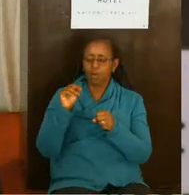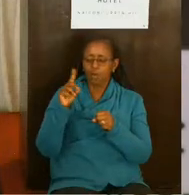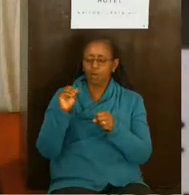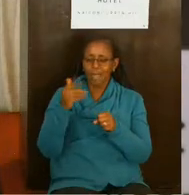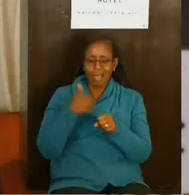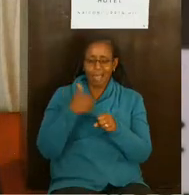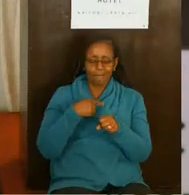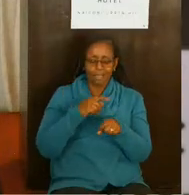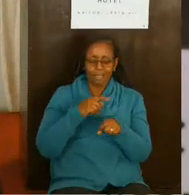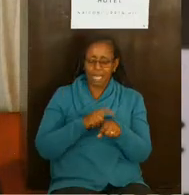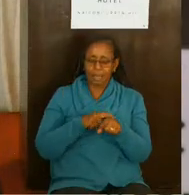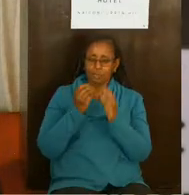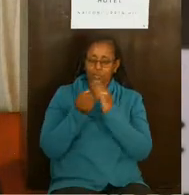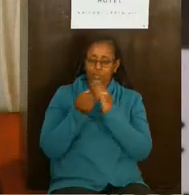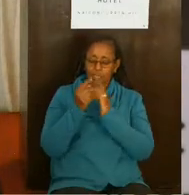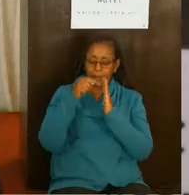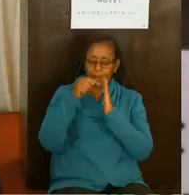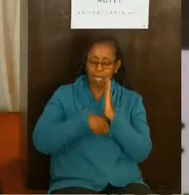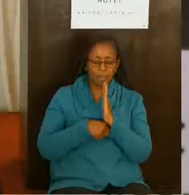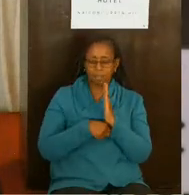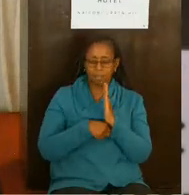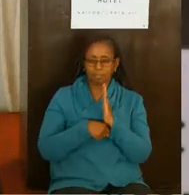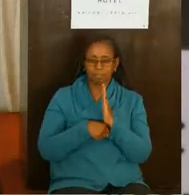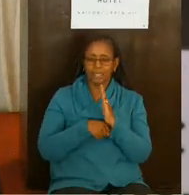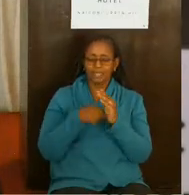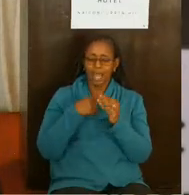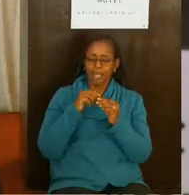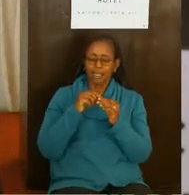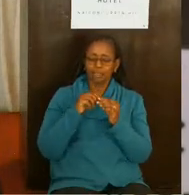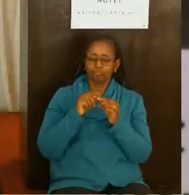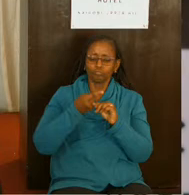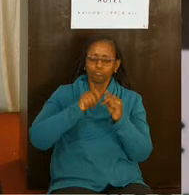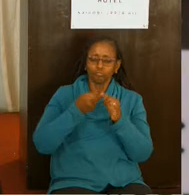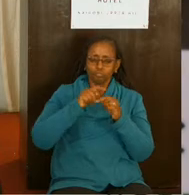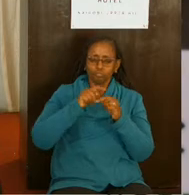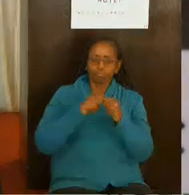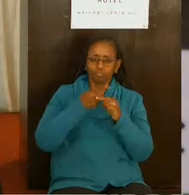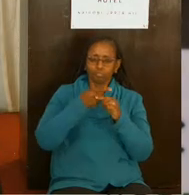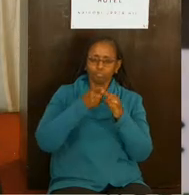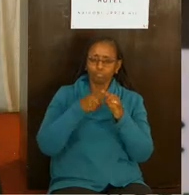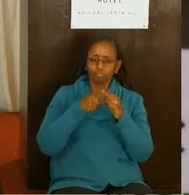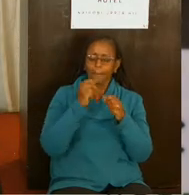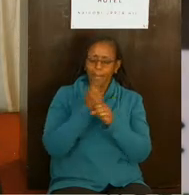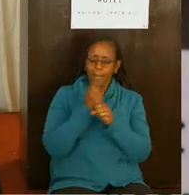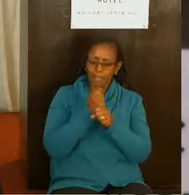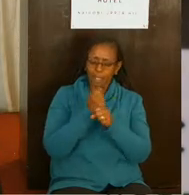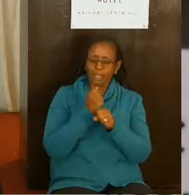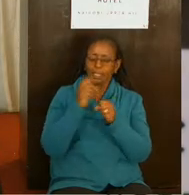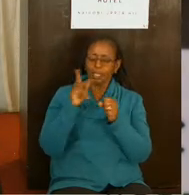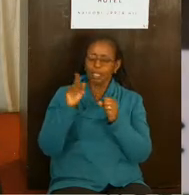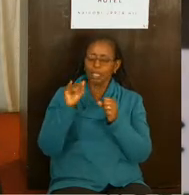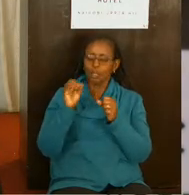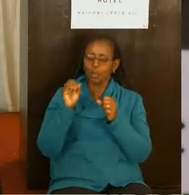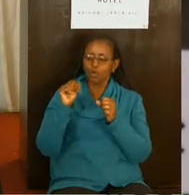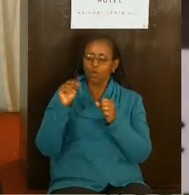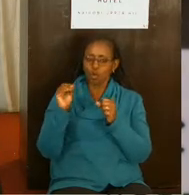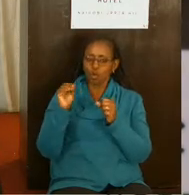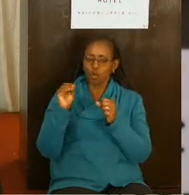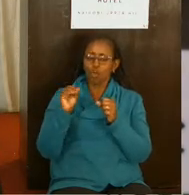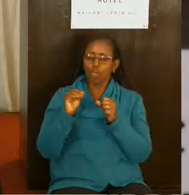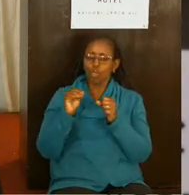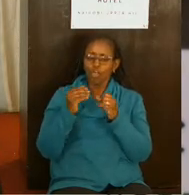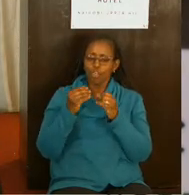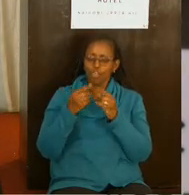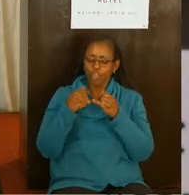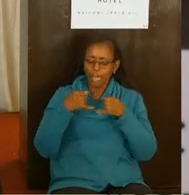but this weaving process it's a process right and it it has many the threads remain